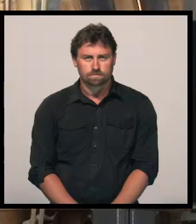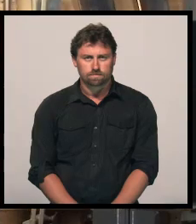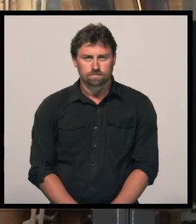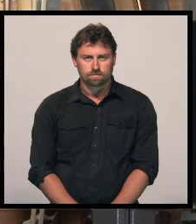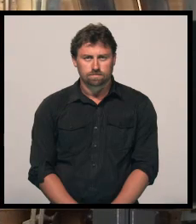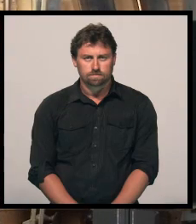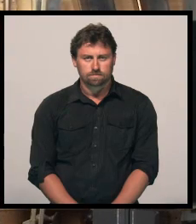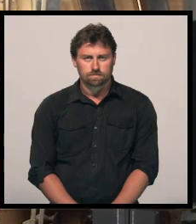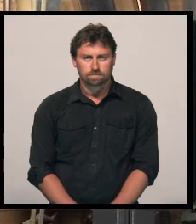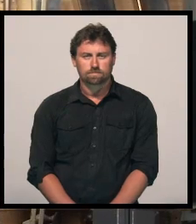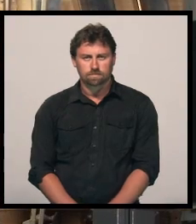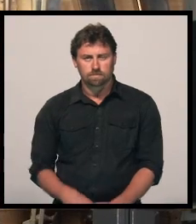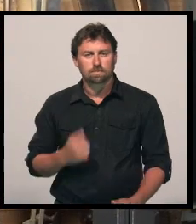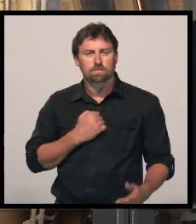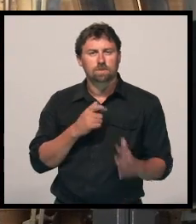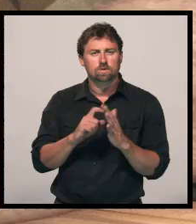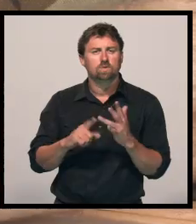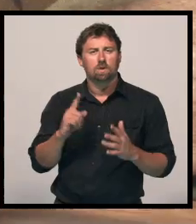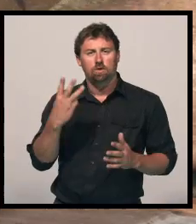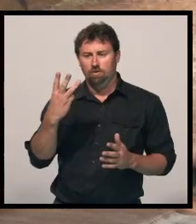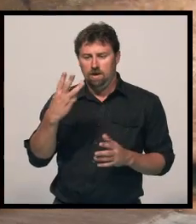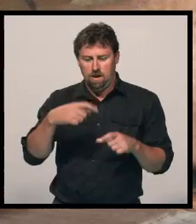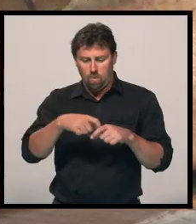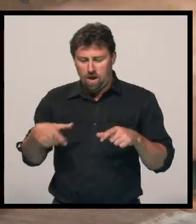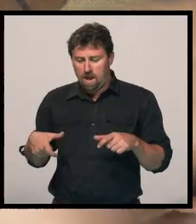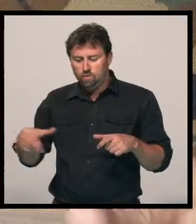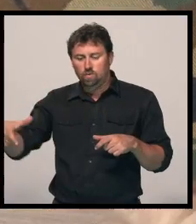is you only have 3 sides up.